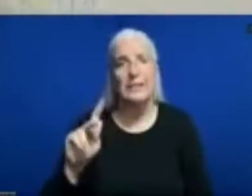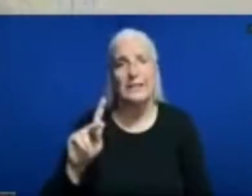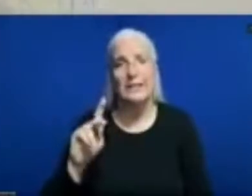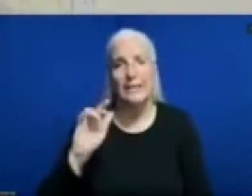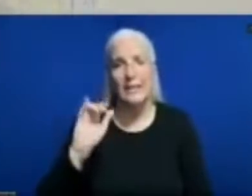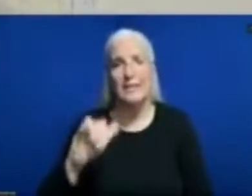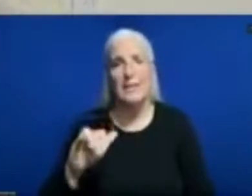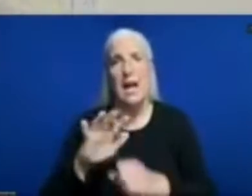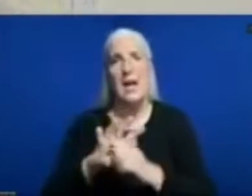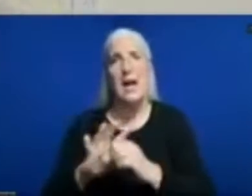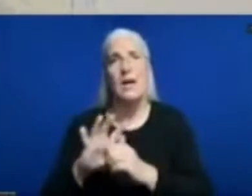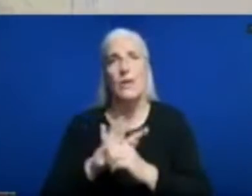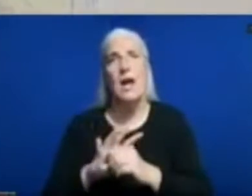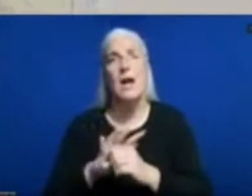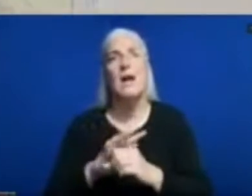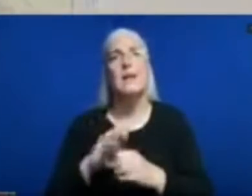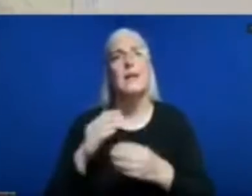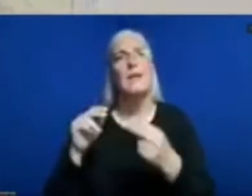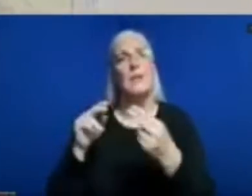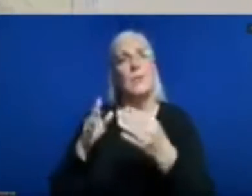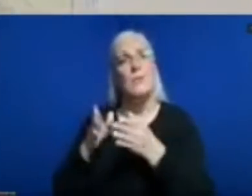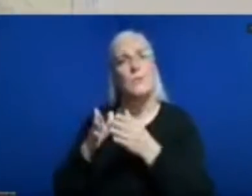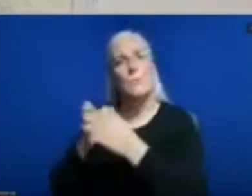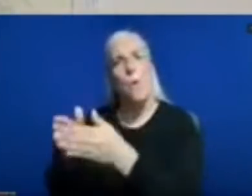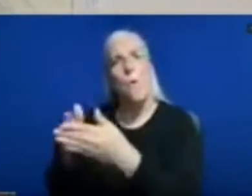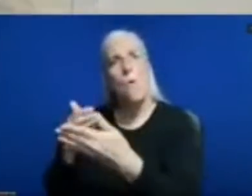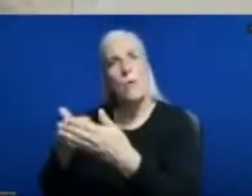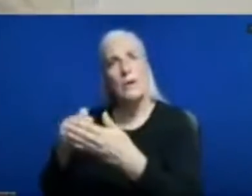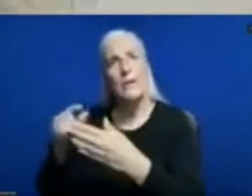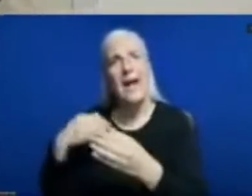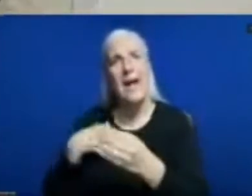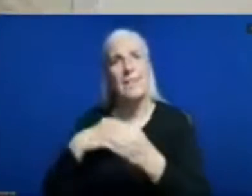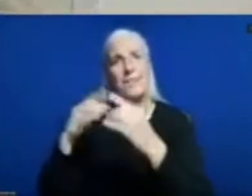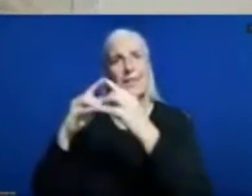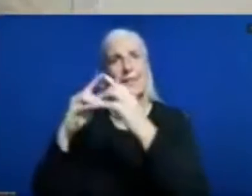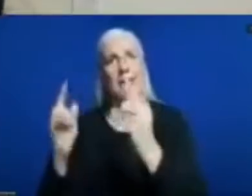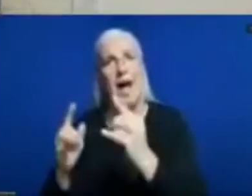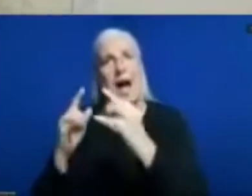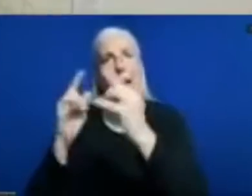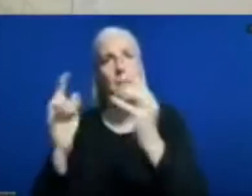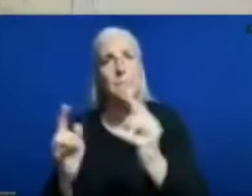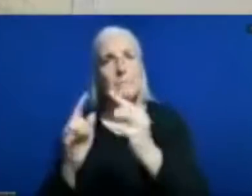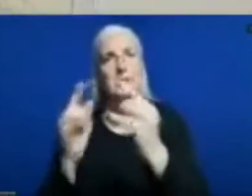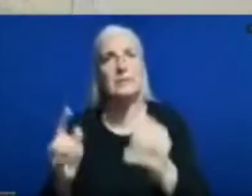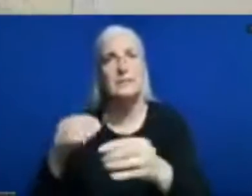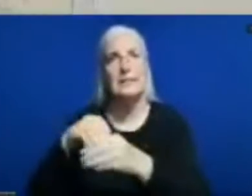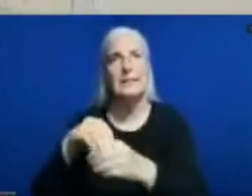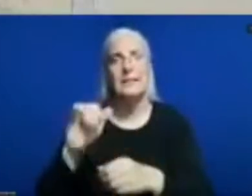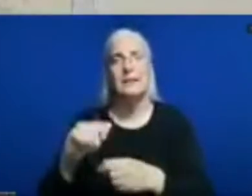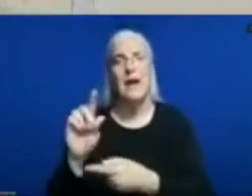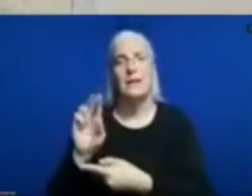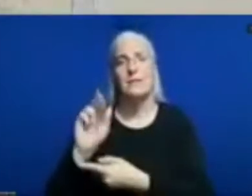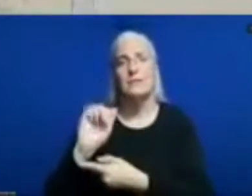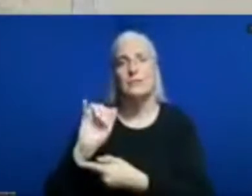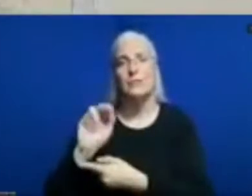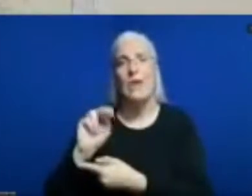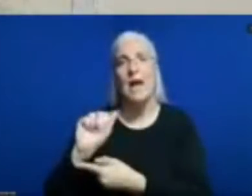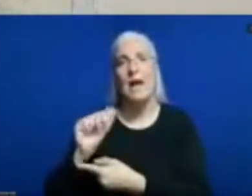2 major drainages that run right into the community, Susanville, and they've been on our